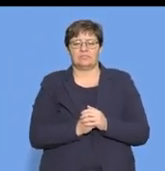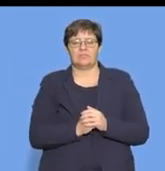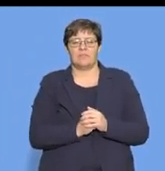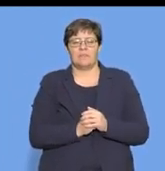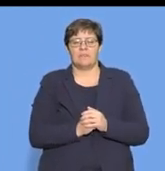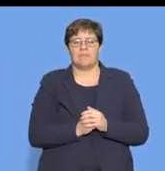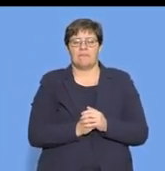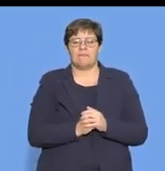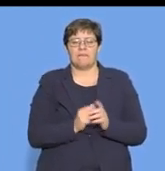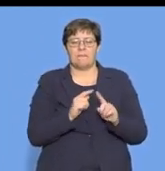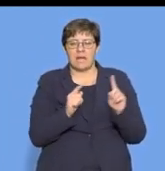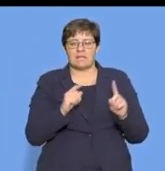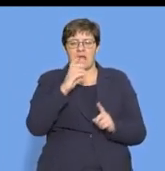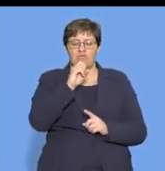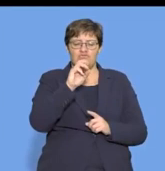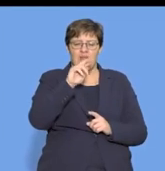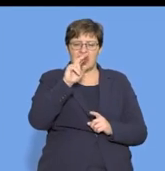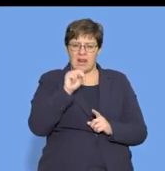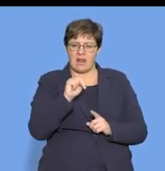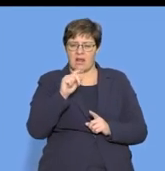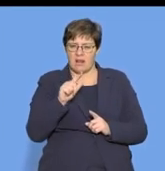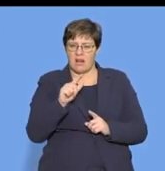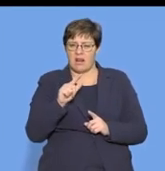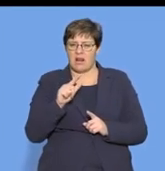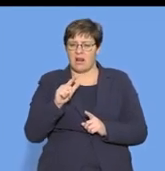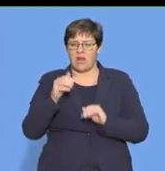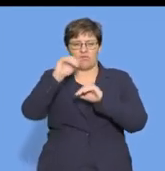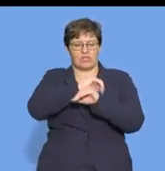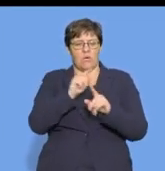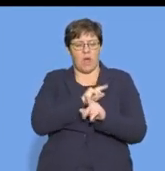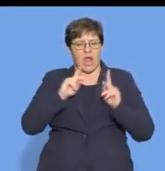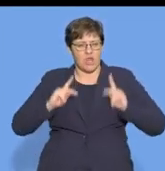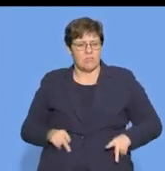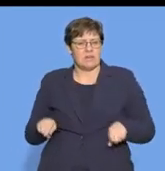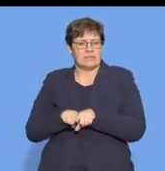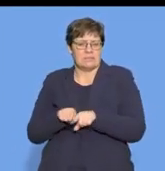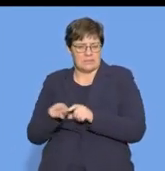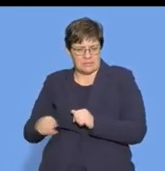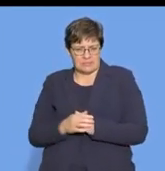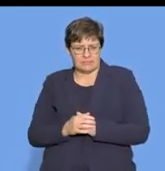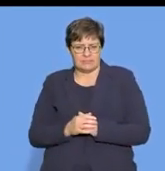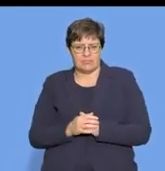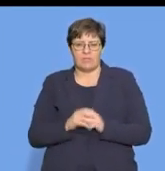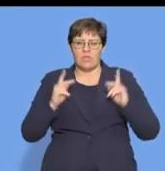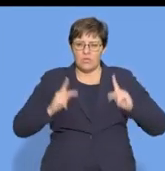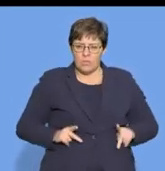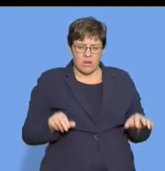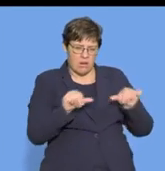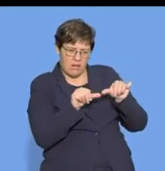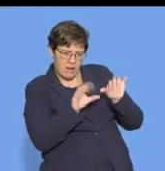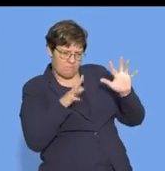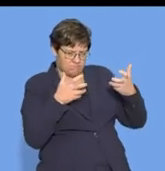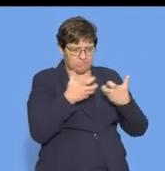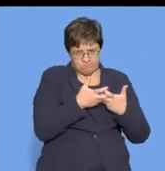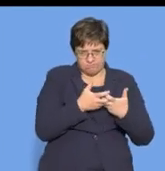ridges, which is ape-like, but there are no cranial ridges, which is human-like. They had a human-like body, and the